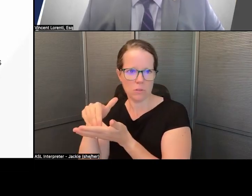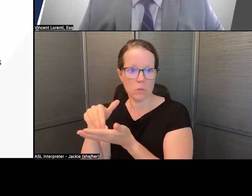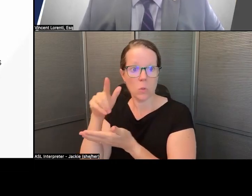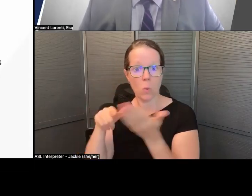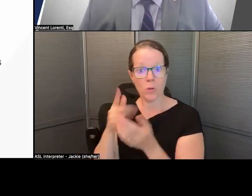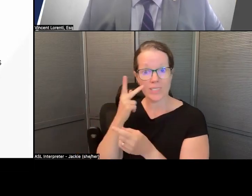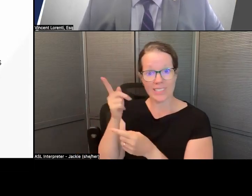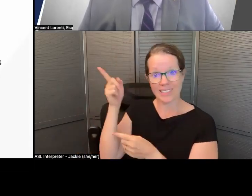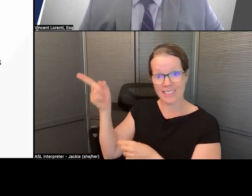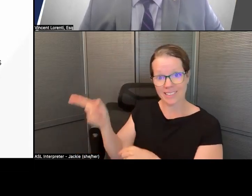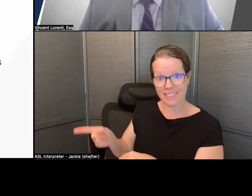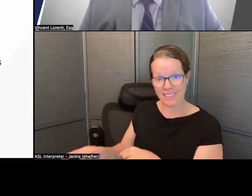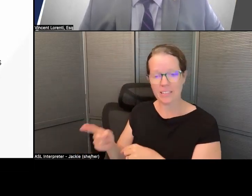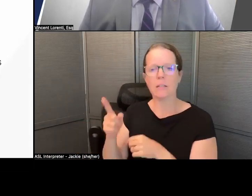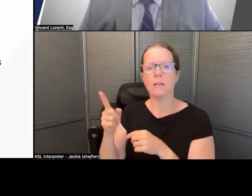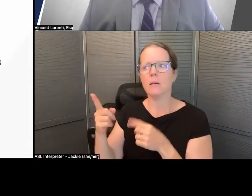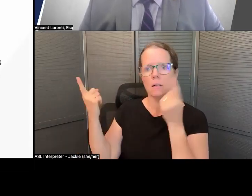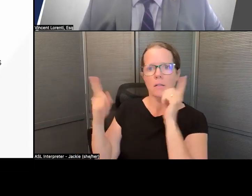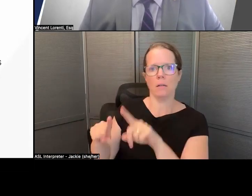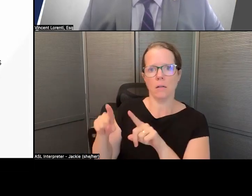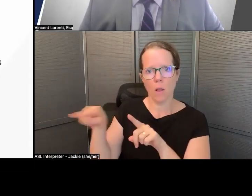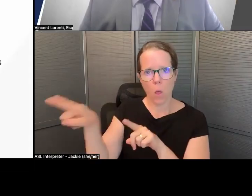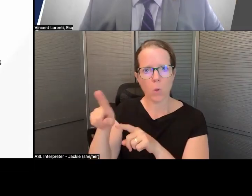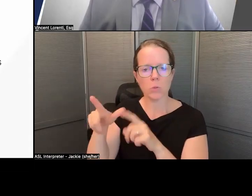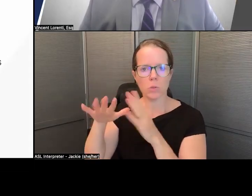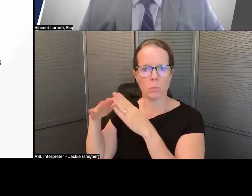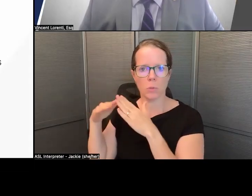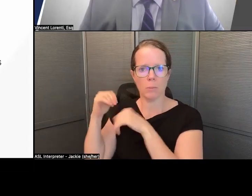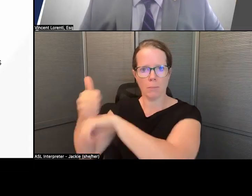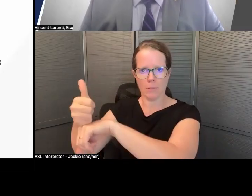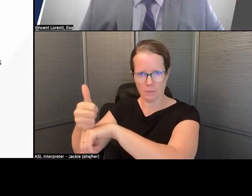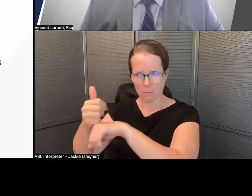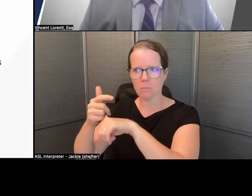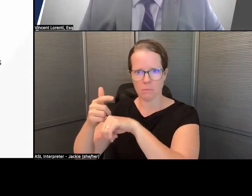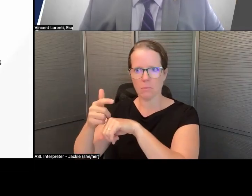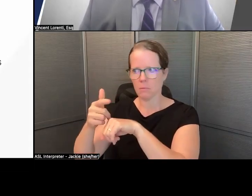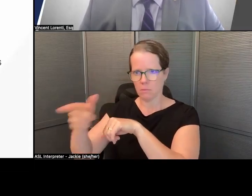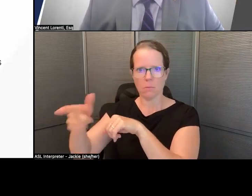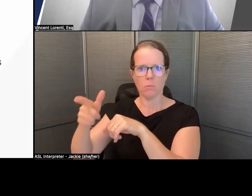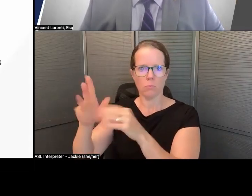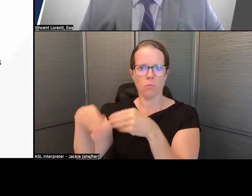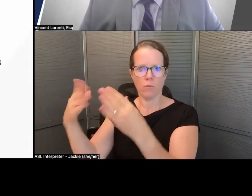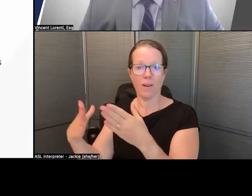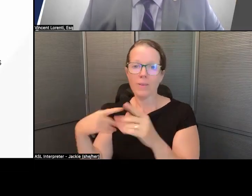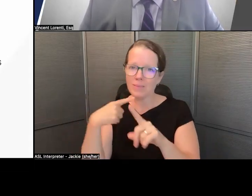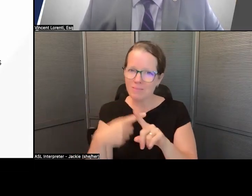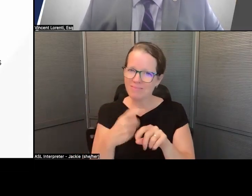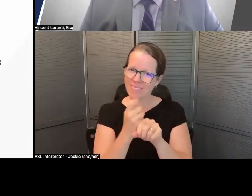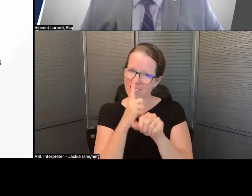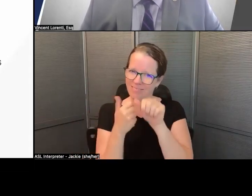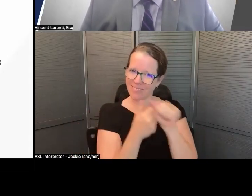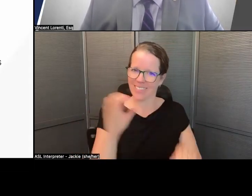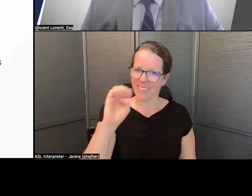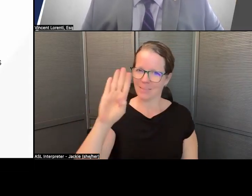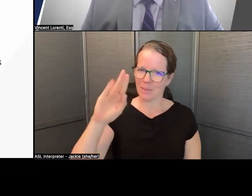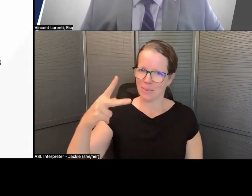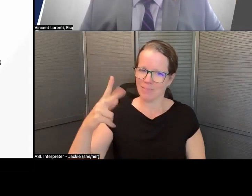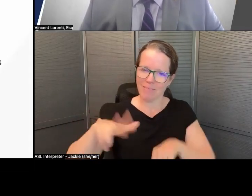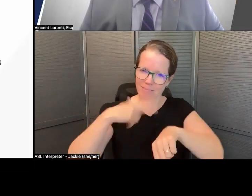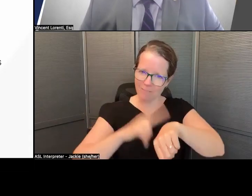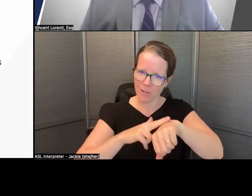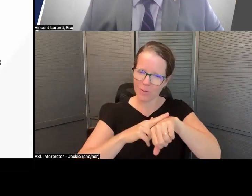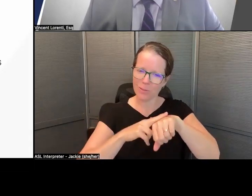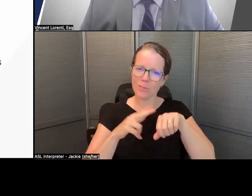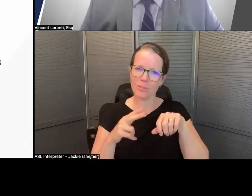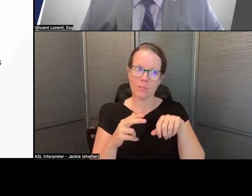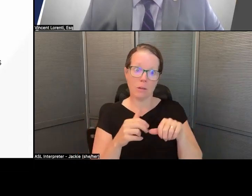community-based providers. But firstly, we want to make sure we do evidence-based practices. Obviously, everybody on this call is familiar with what that means. It means doing what the